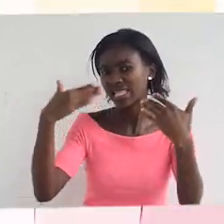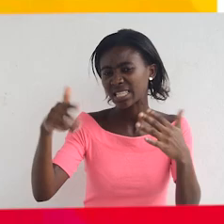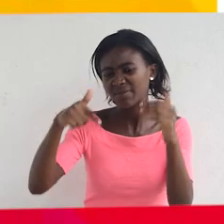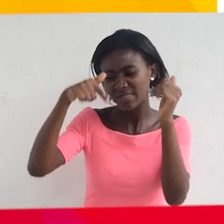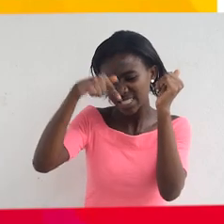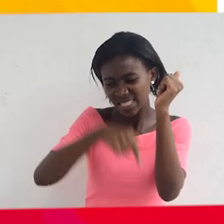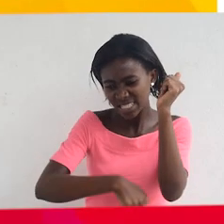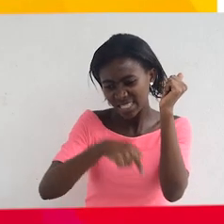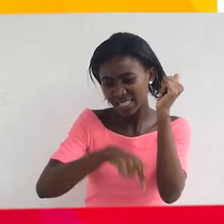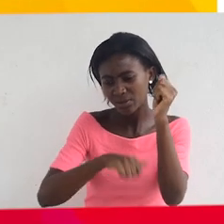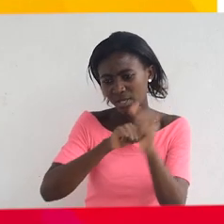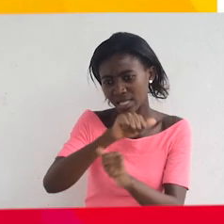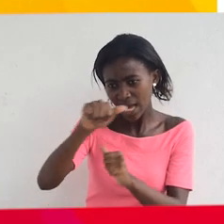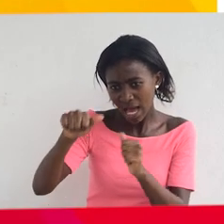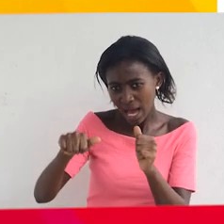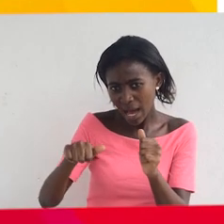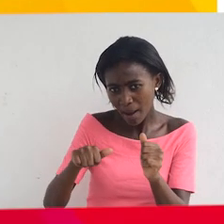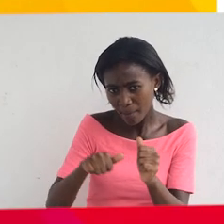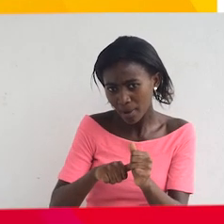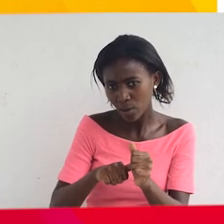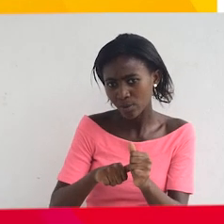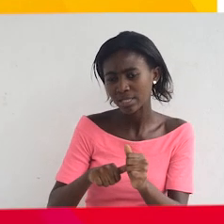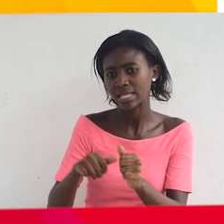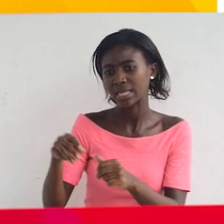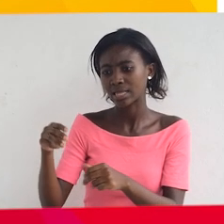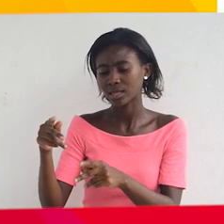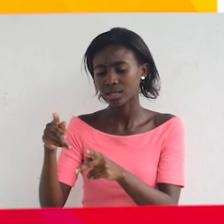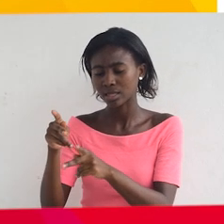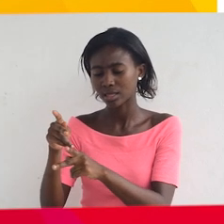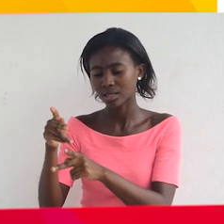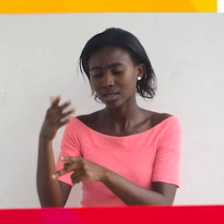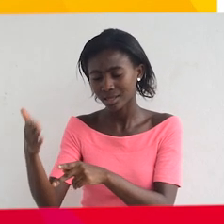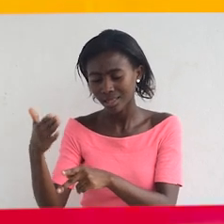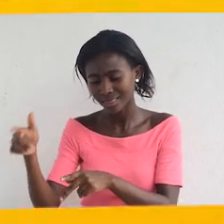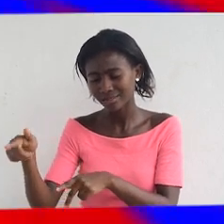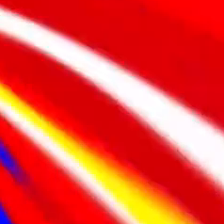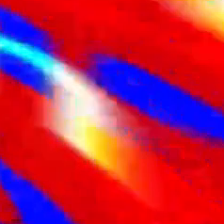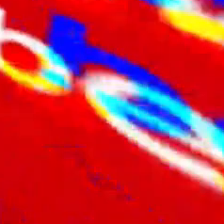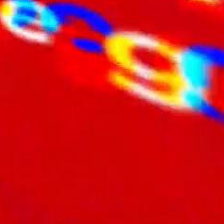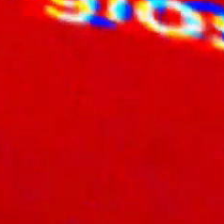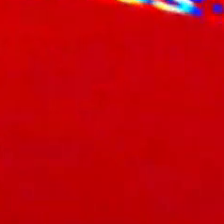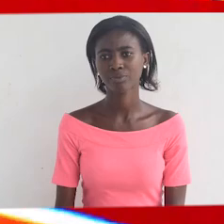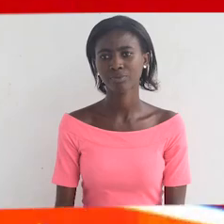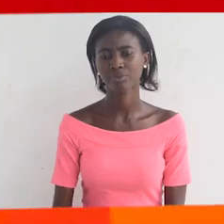It gives details about the content of the manufactured product.